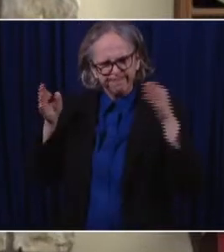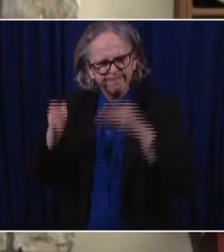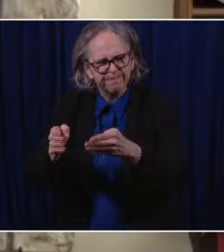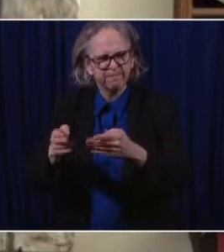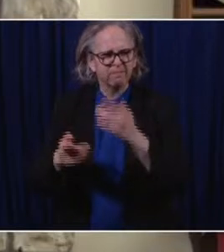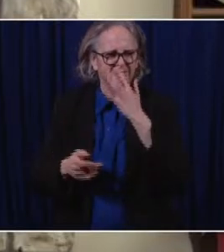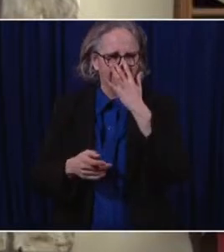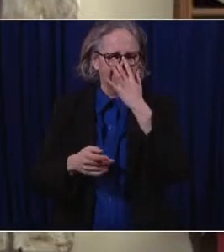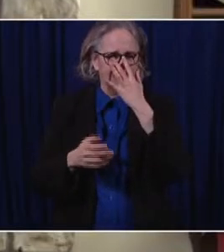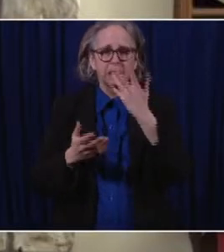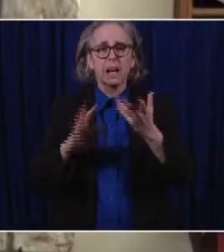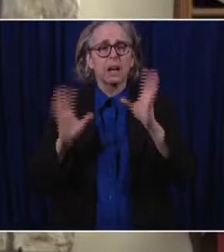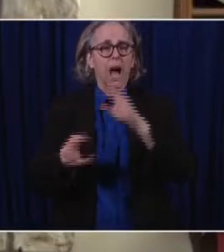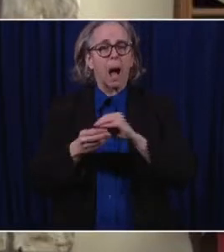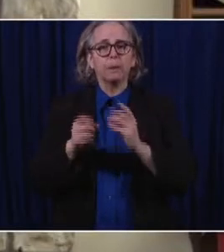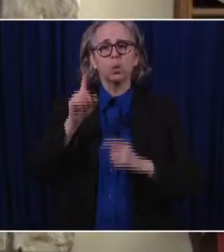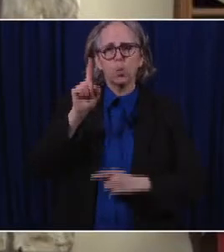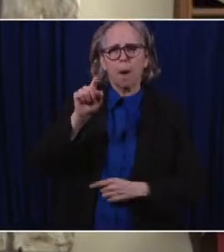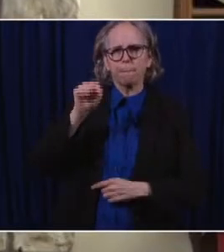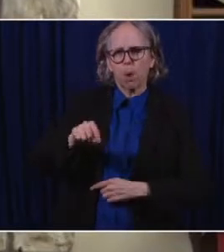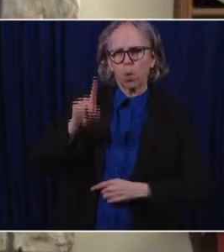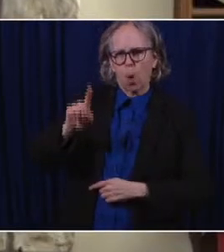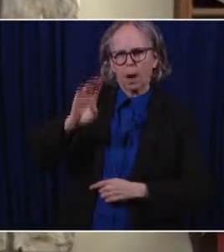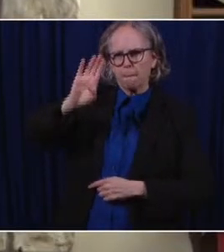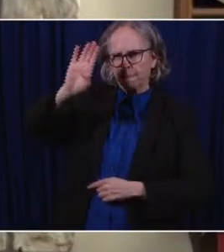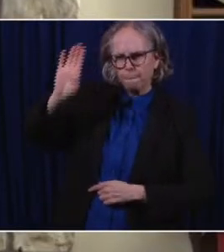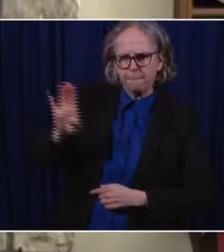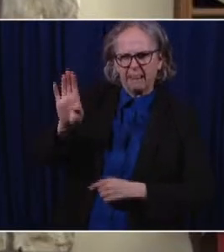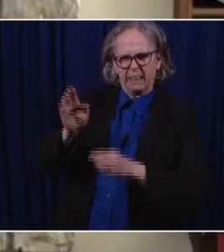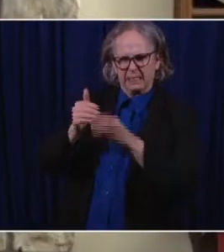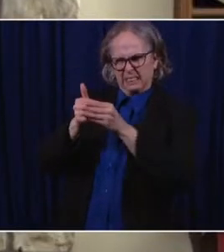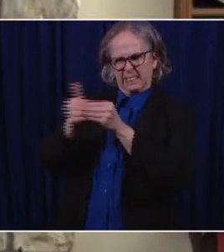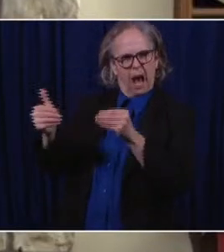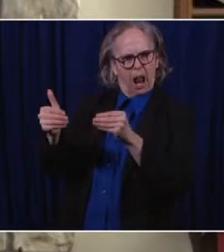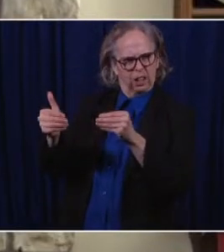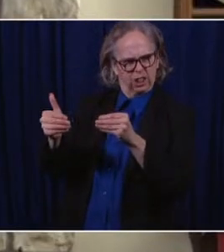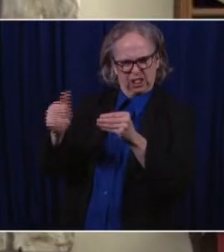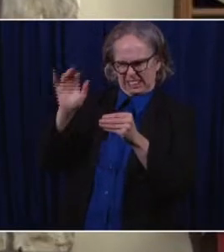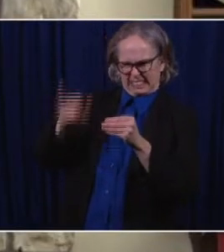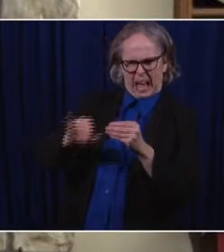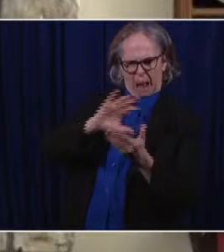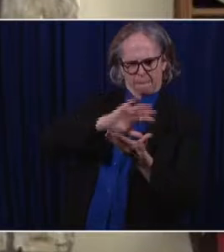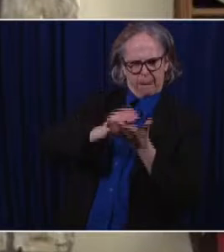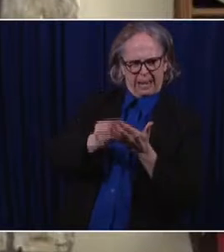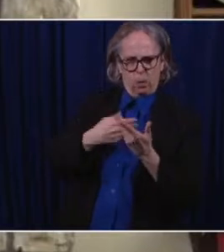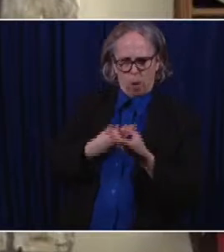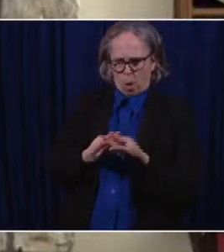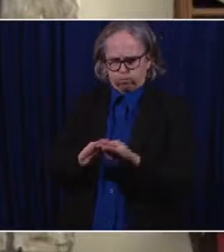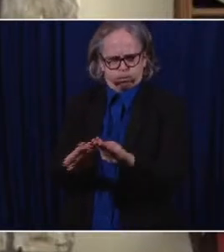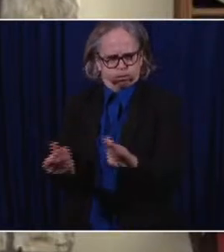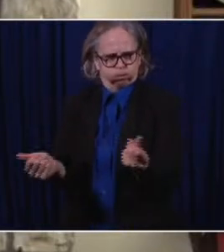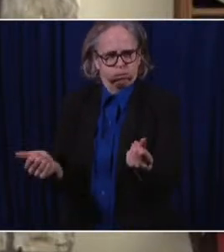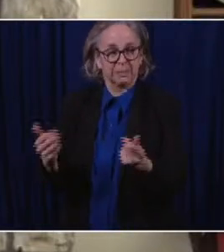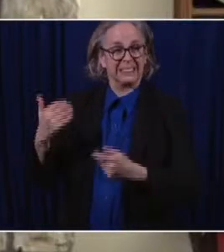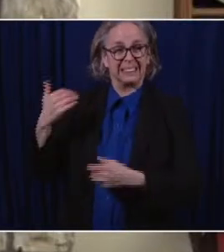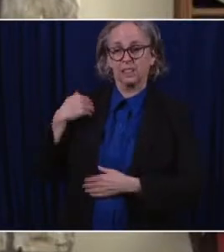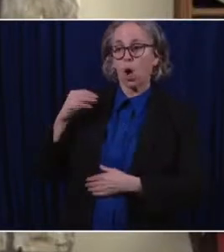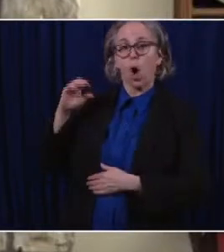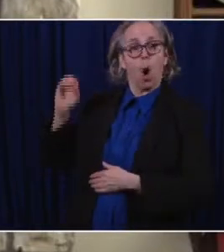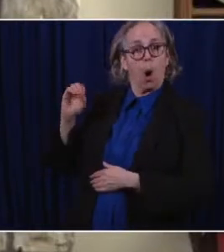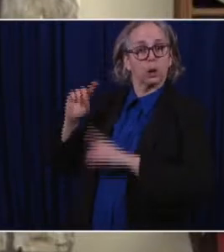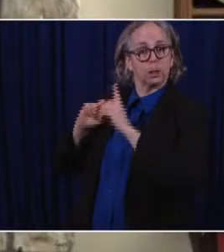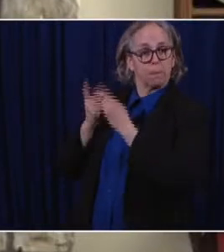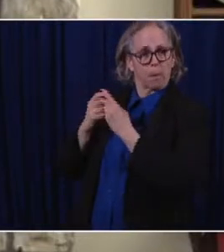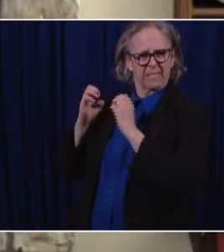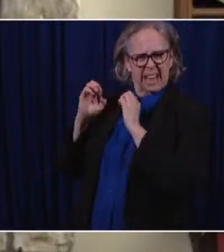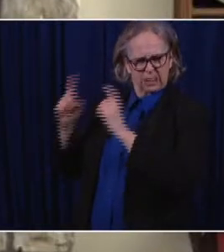billion. A study released in December by the Ohio Department of Education found that schools and districts have used student